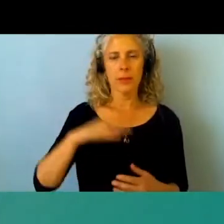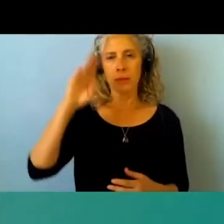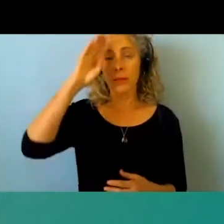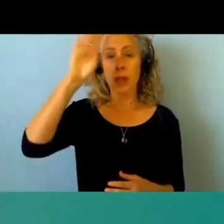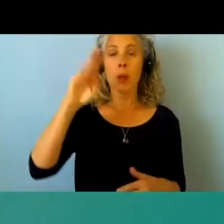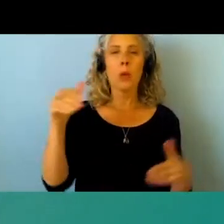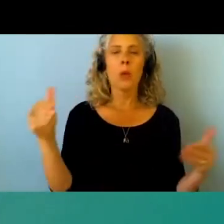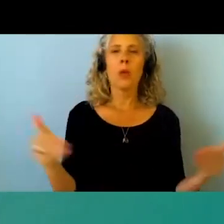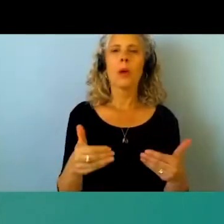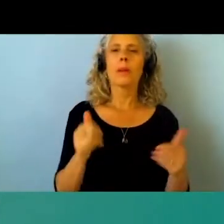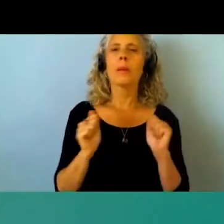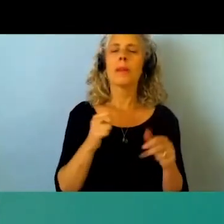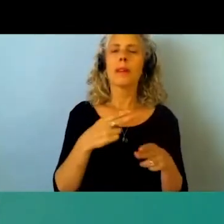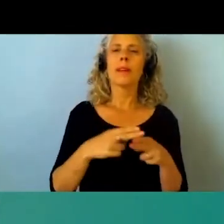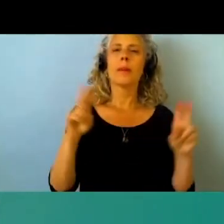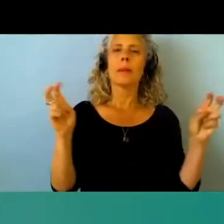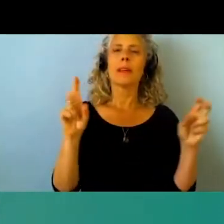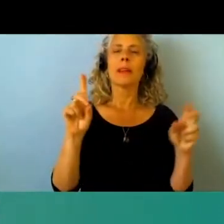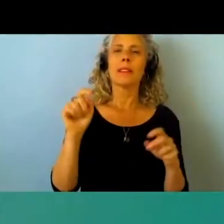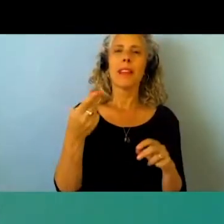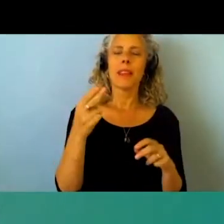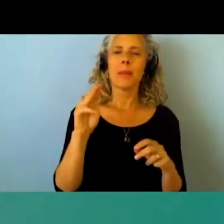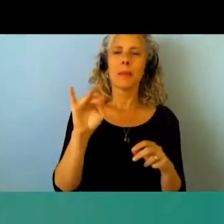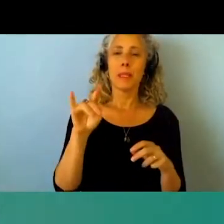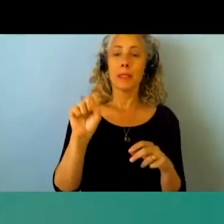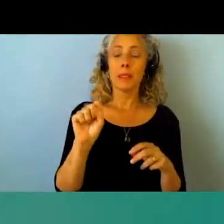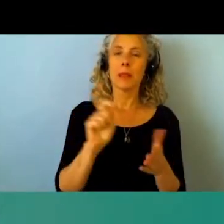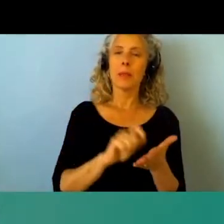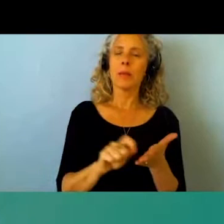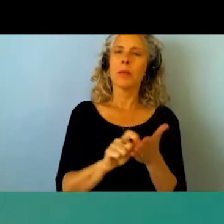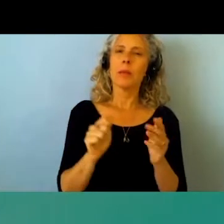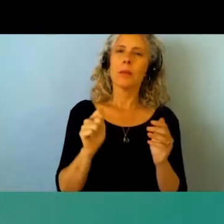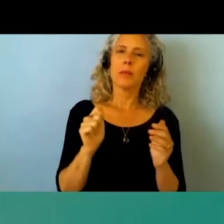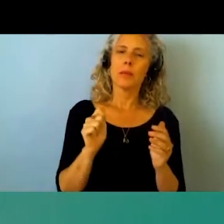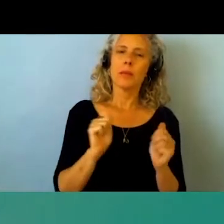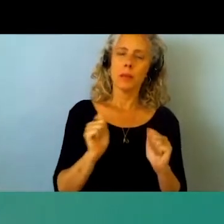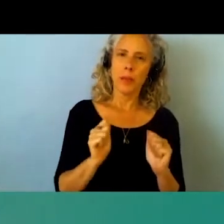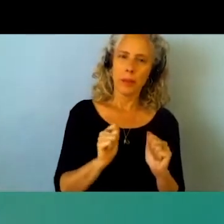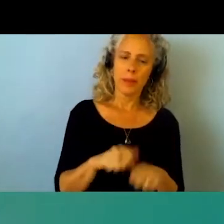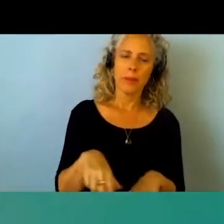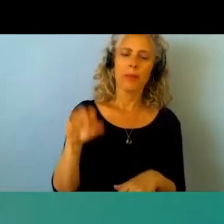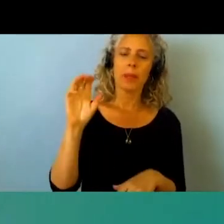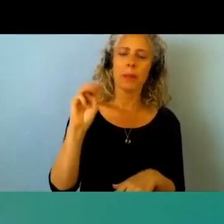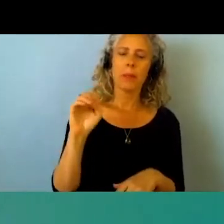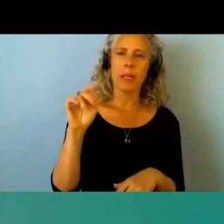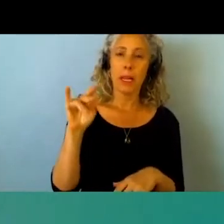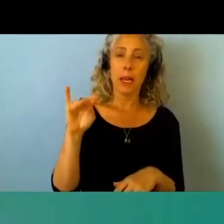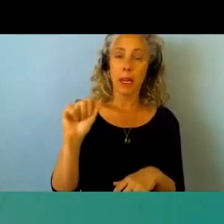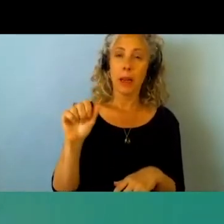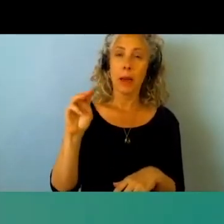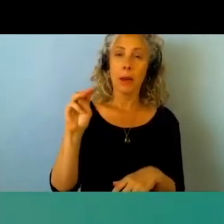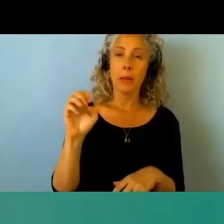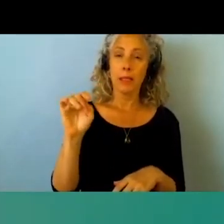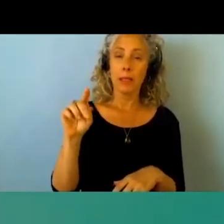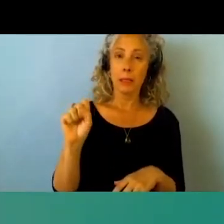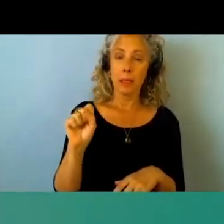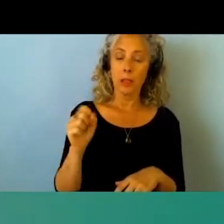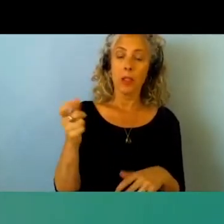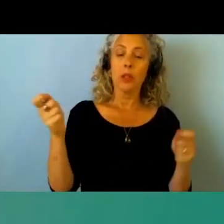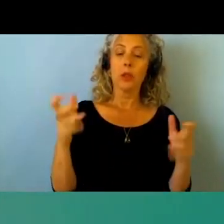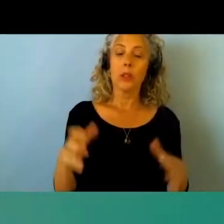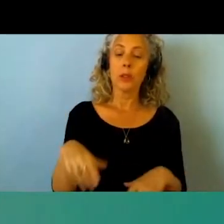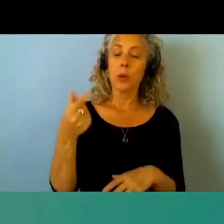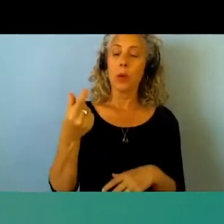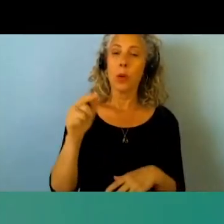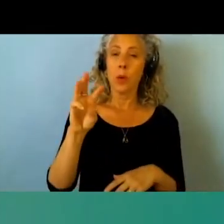Hello, and welcome to Death Bites by McKenna Metz, directed by Glenn McDonald. My name is Kerry McMenamin, and I'll be reading